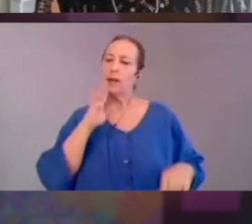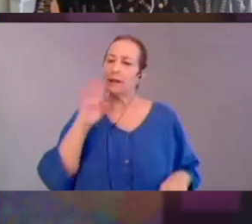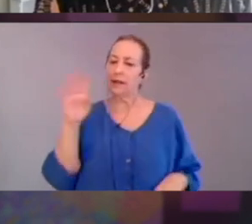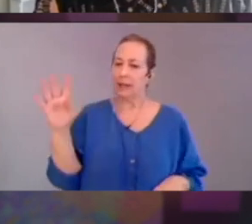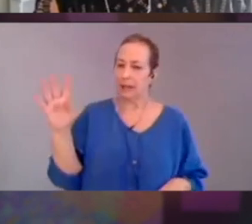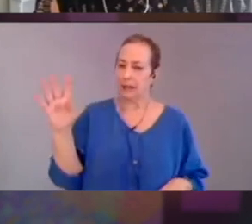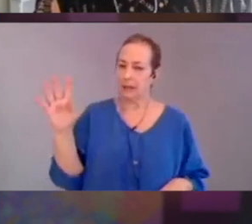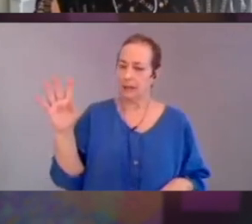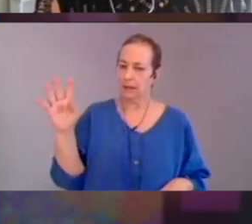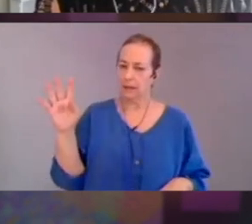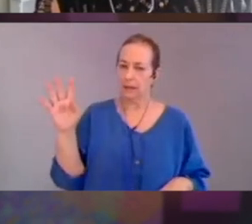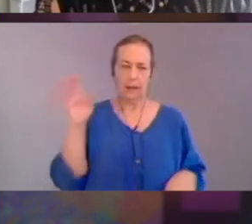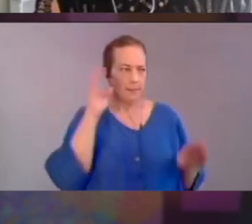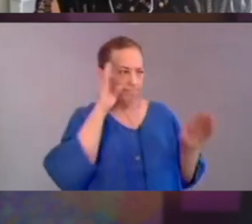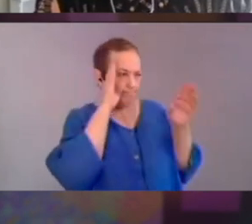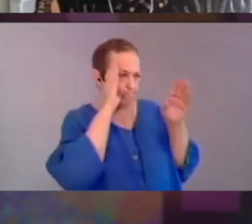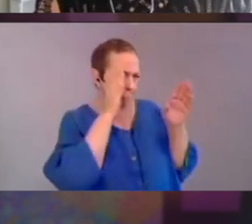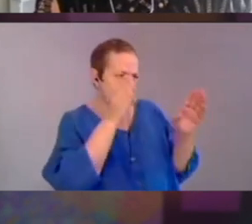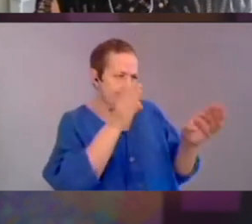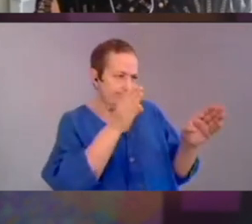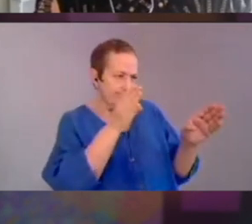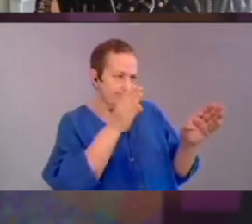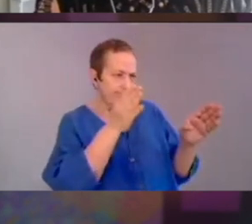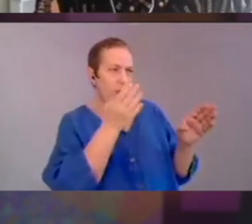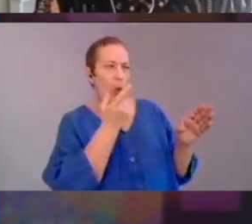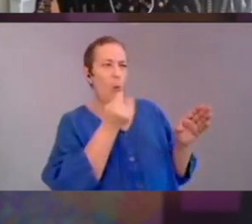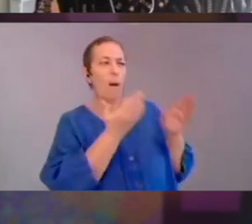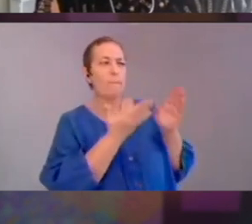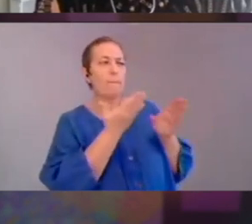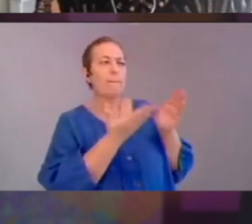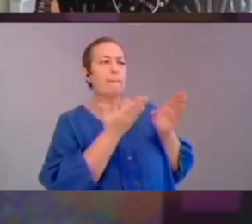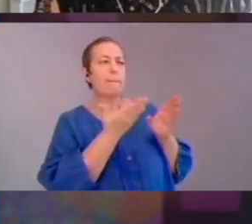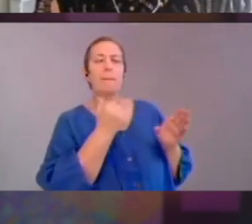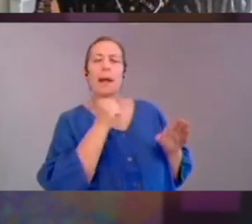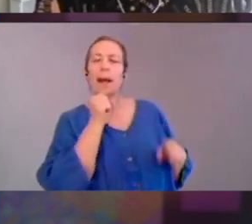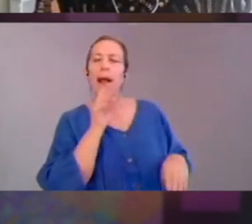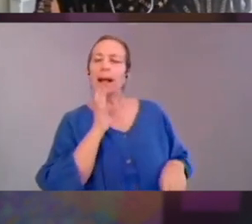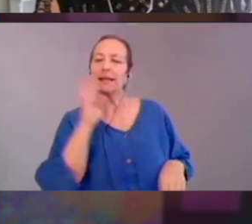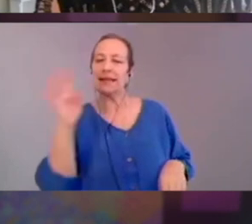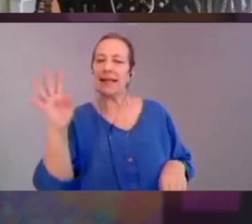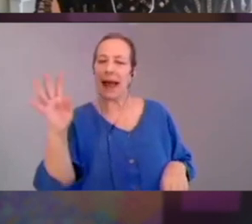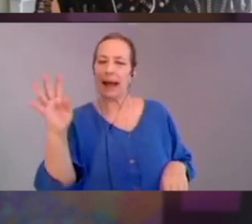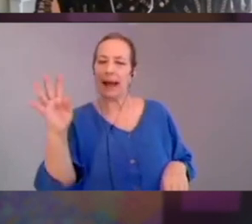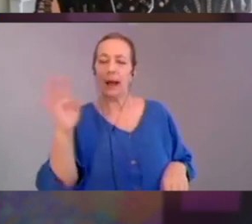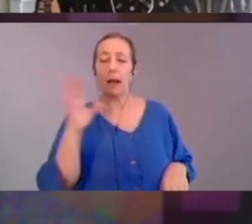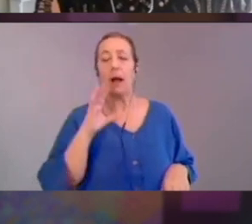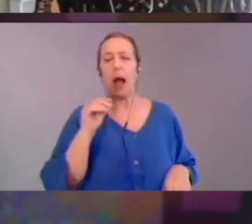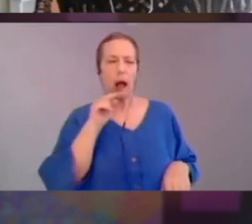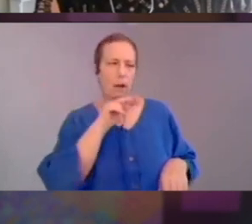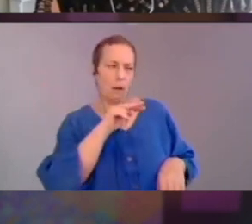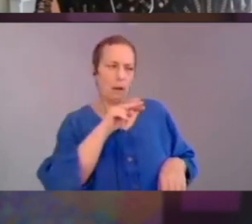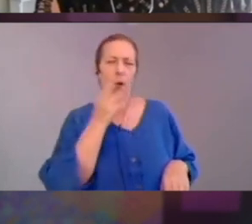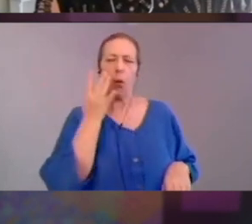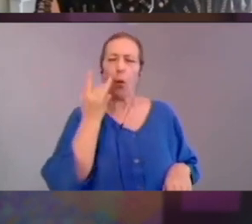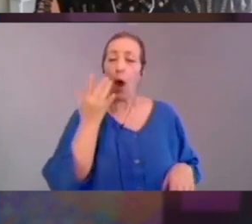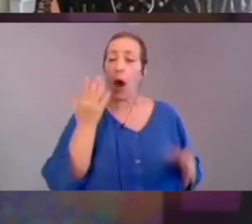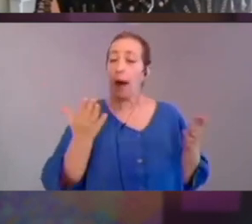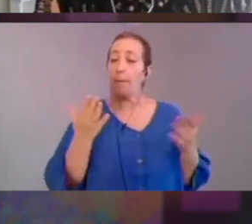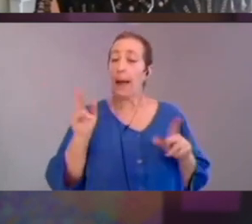for what people don't say with their words, and learn reasons why people might be afraid to speak up.